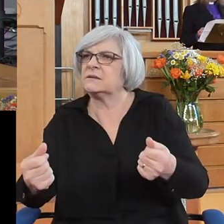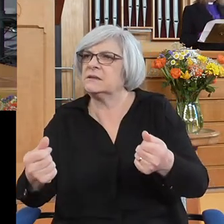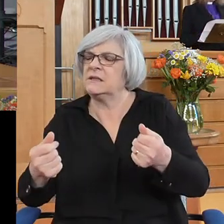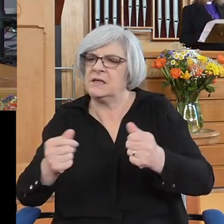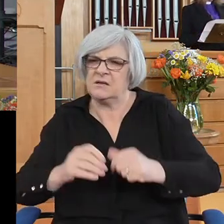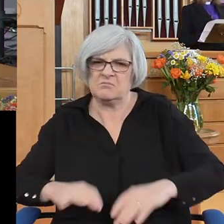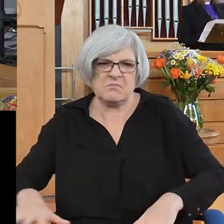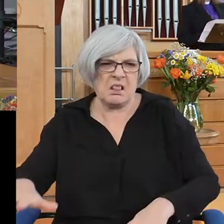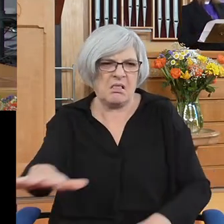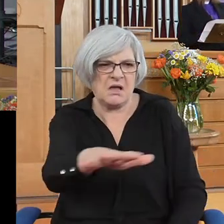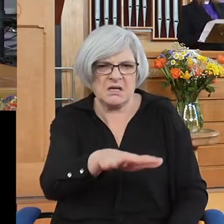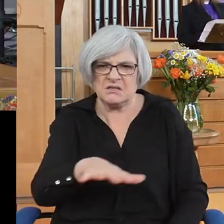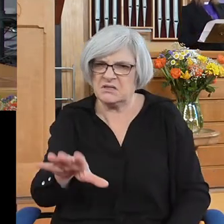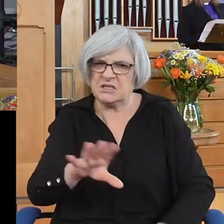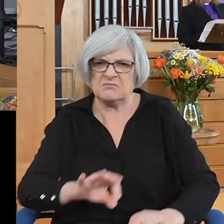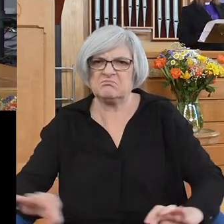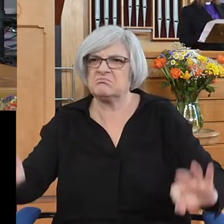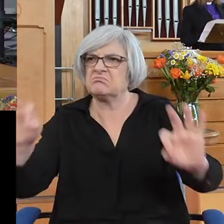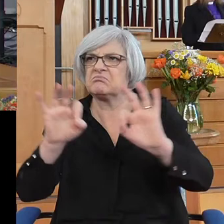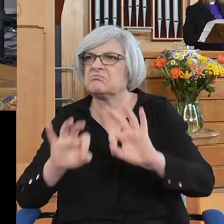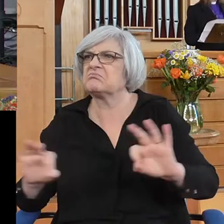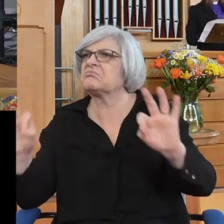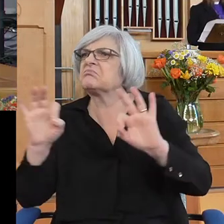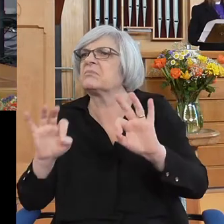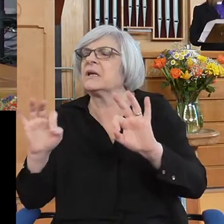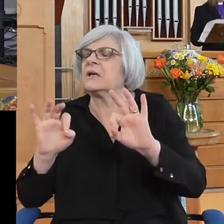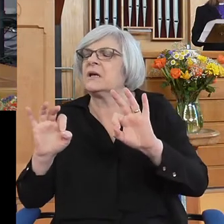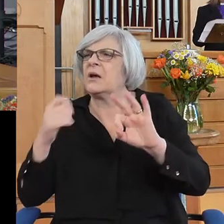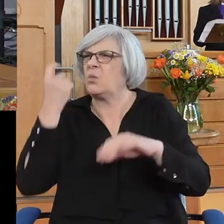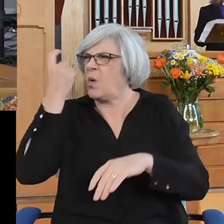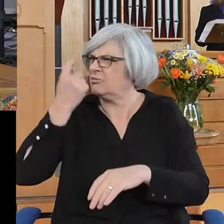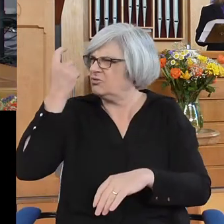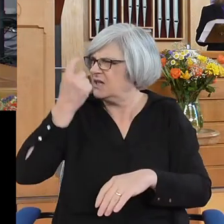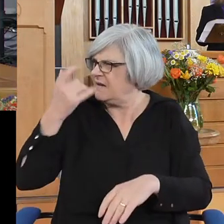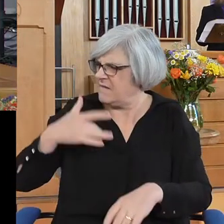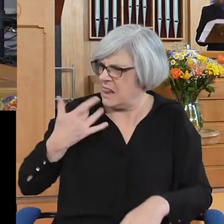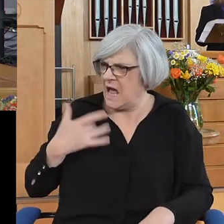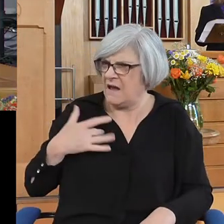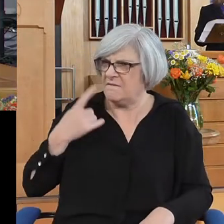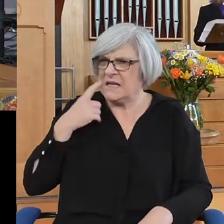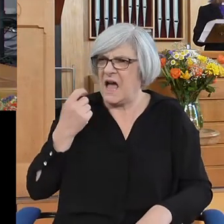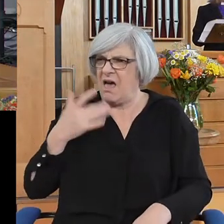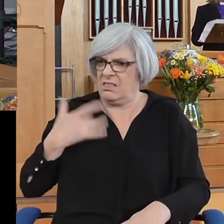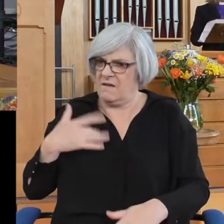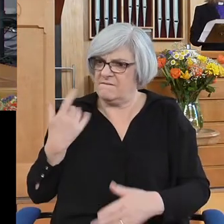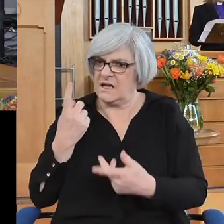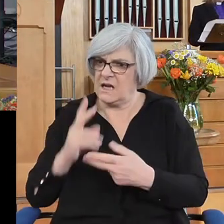barren place and of wondering if life can be lived again.